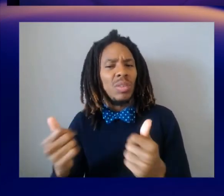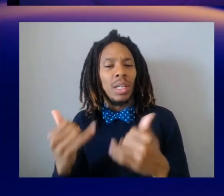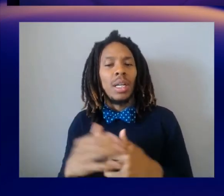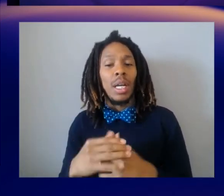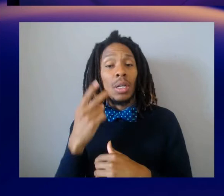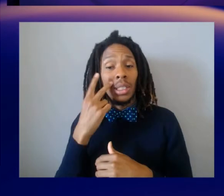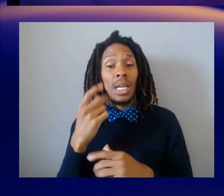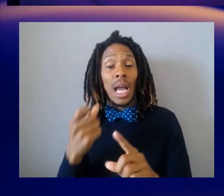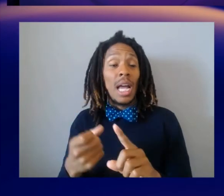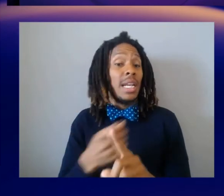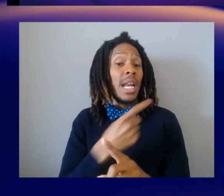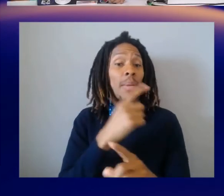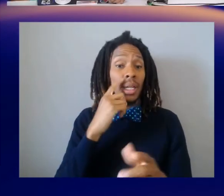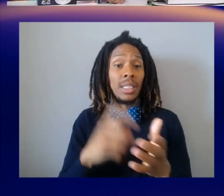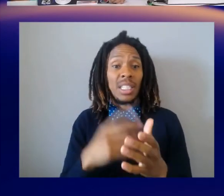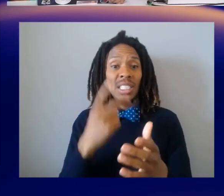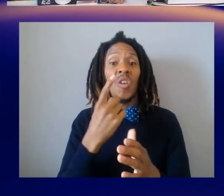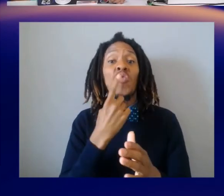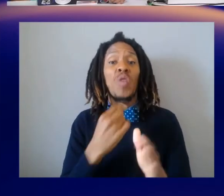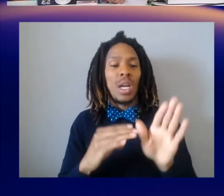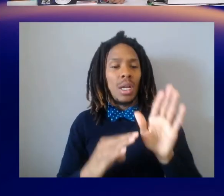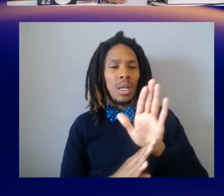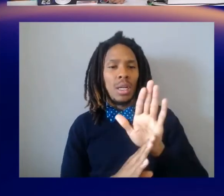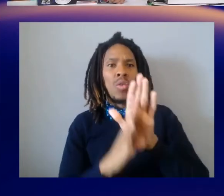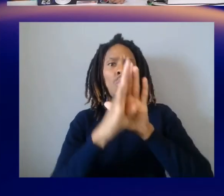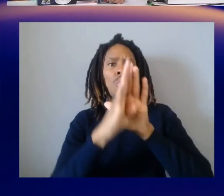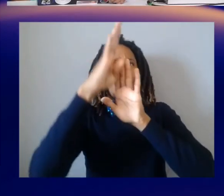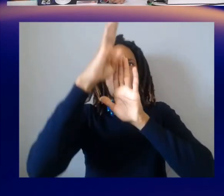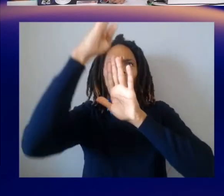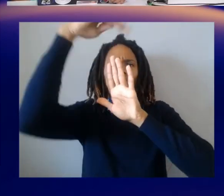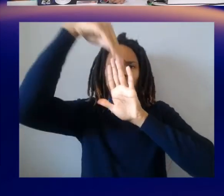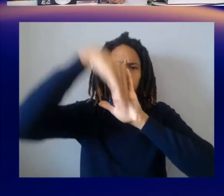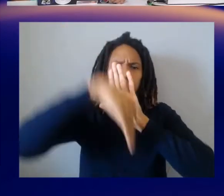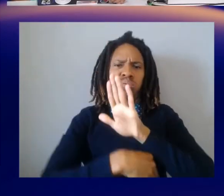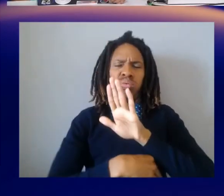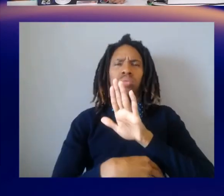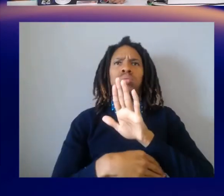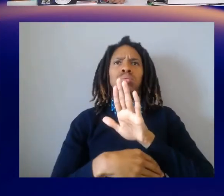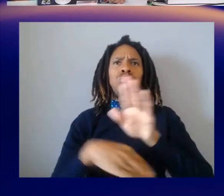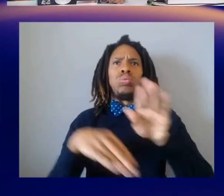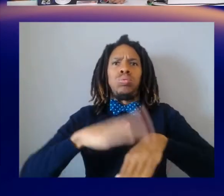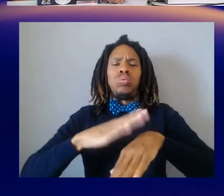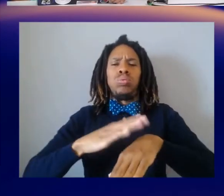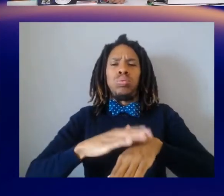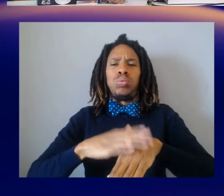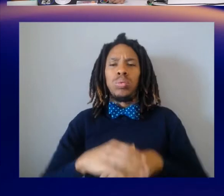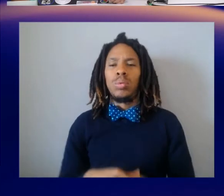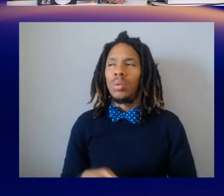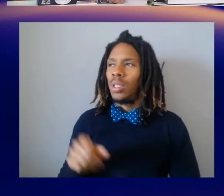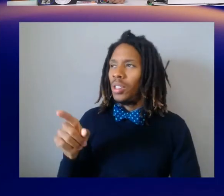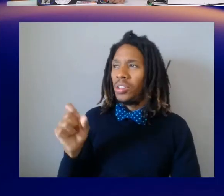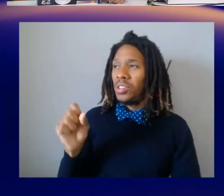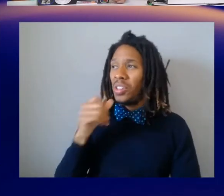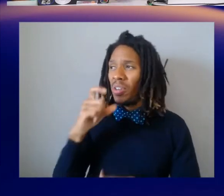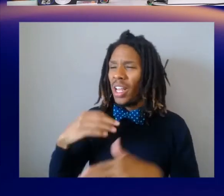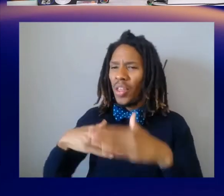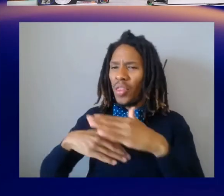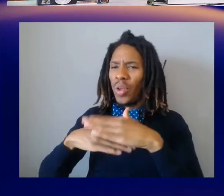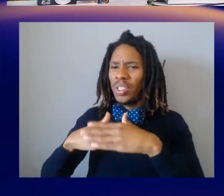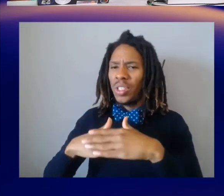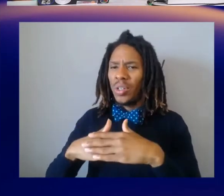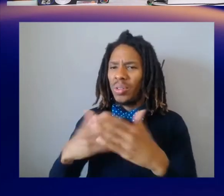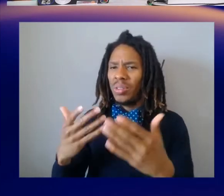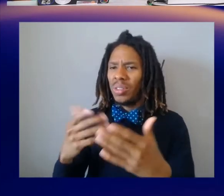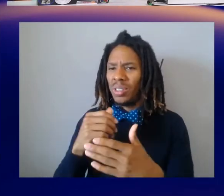does highlight in red. It exposes that as an anomalous behavior, and we need to do something about it. So you don't need a threshold. Huh? At that point, you don't need a